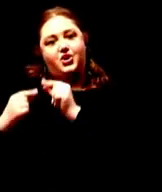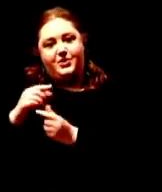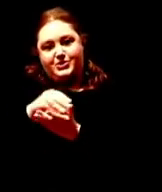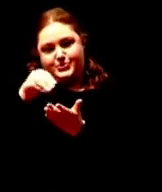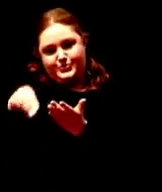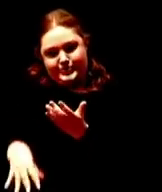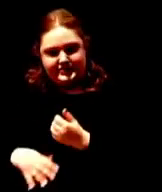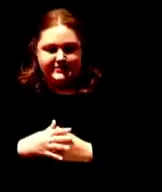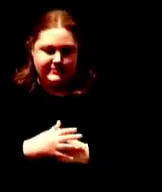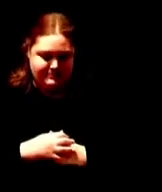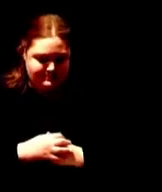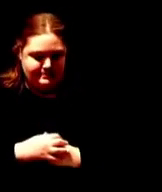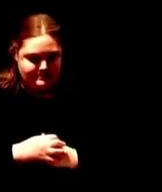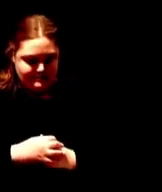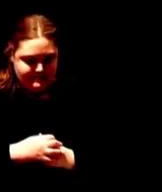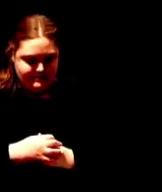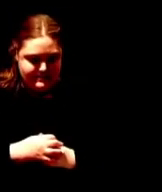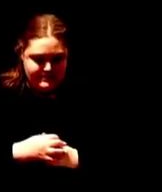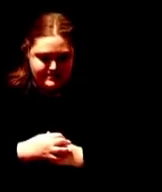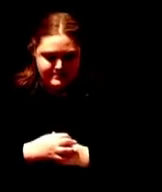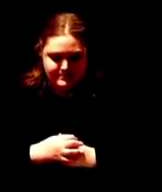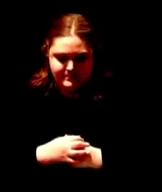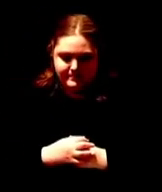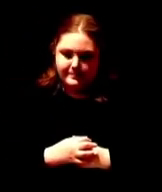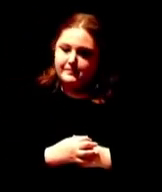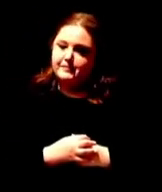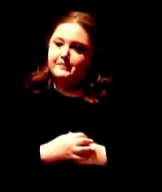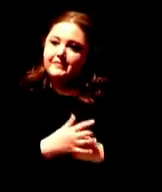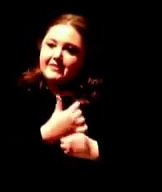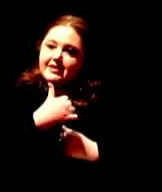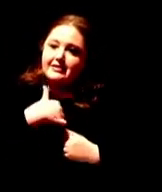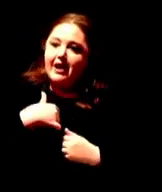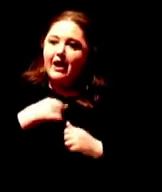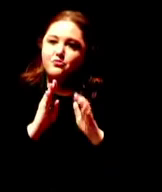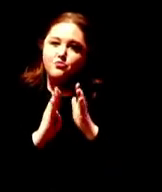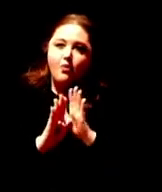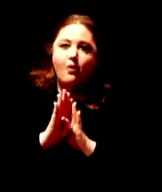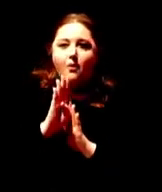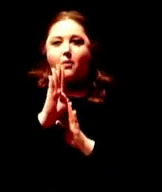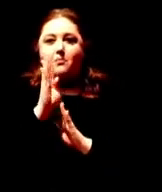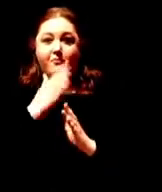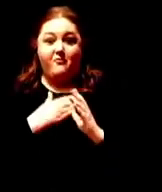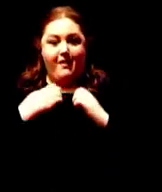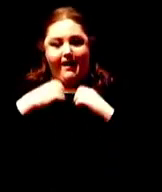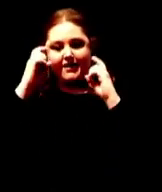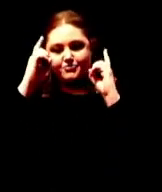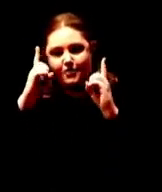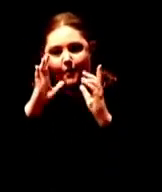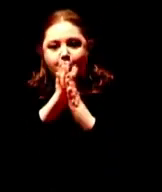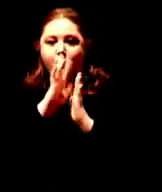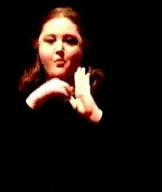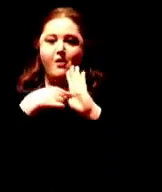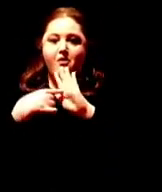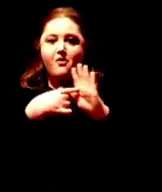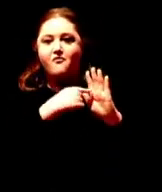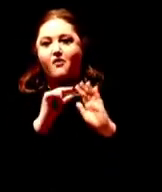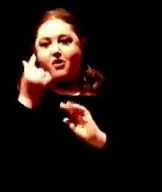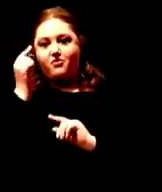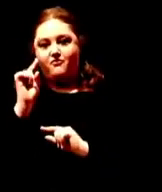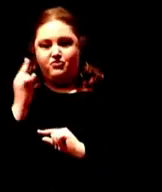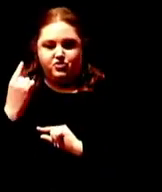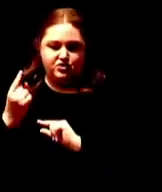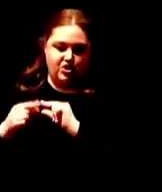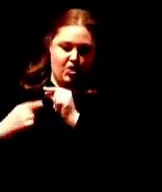feel empowered as well. As I grow in my education, I would like to become a role model for other first generation